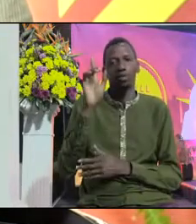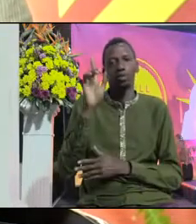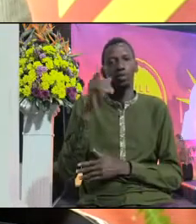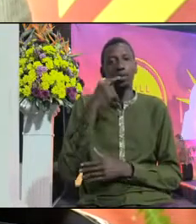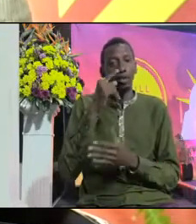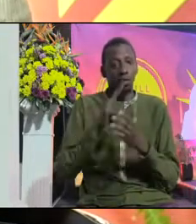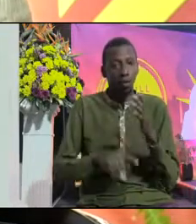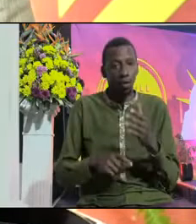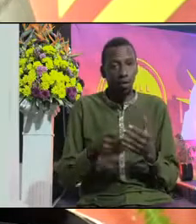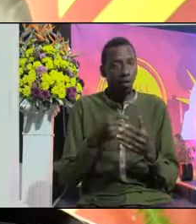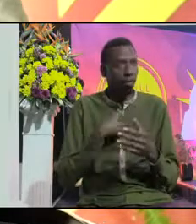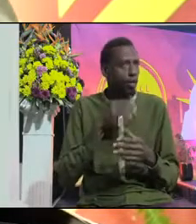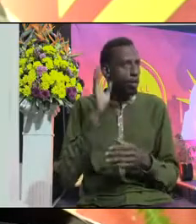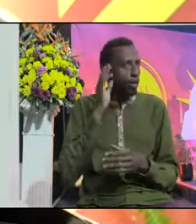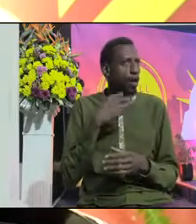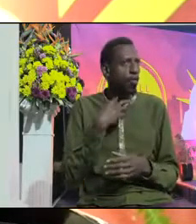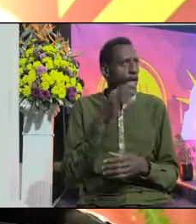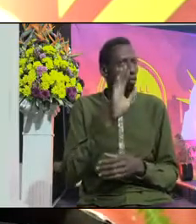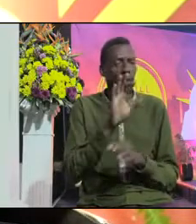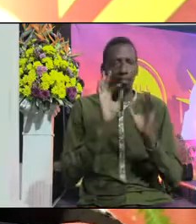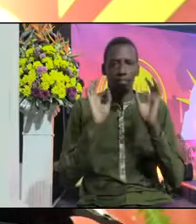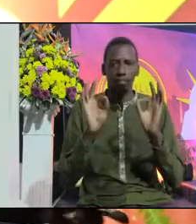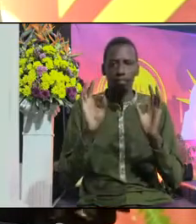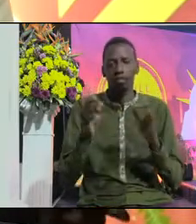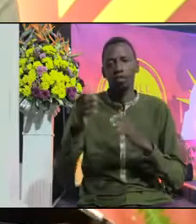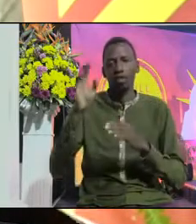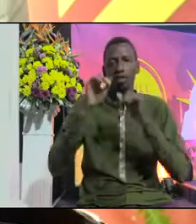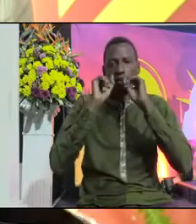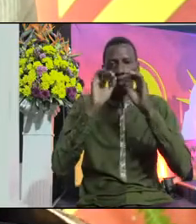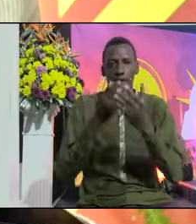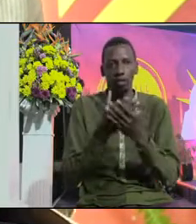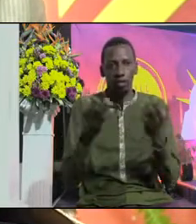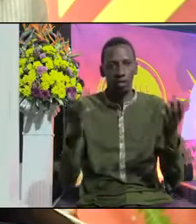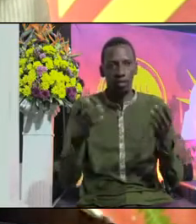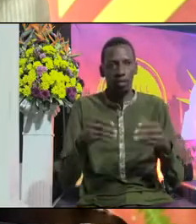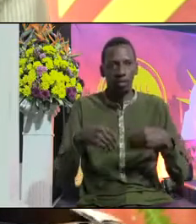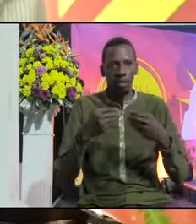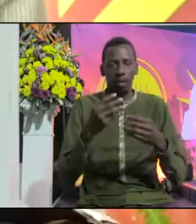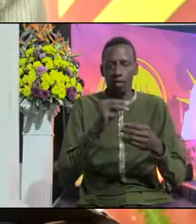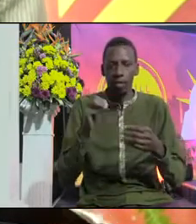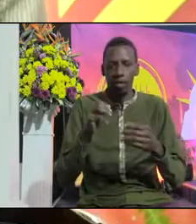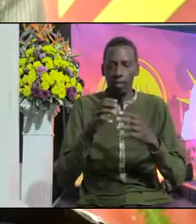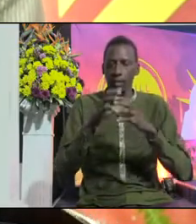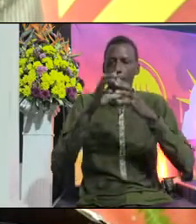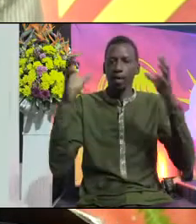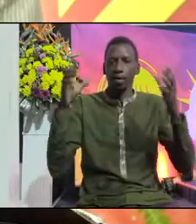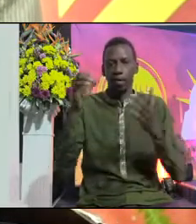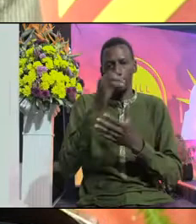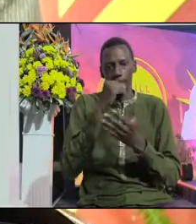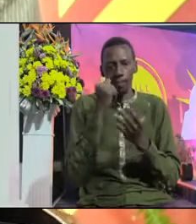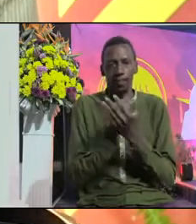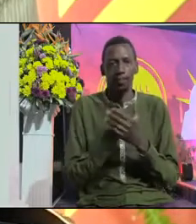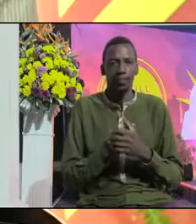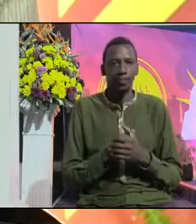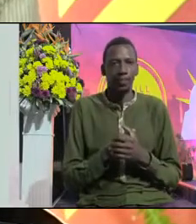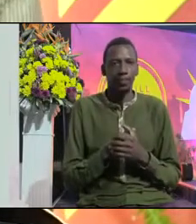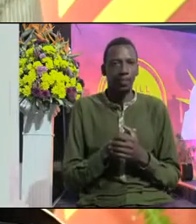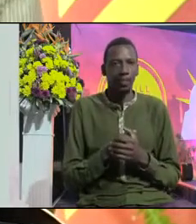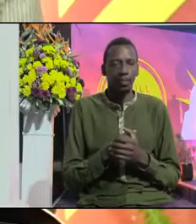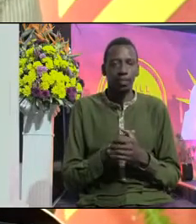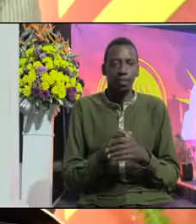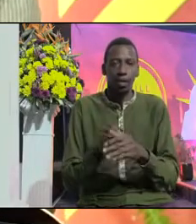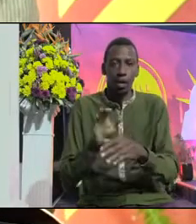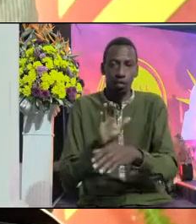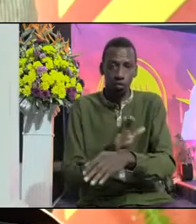Amen. And you sung it so good. God bless you. Thank you so kindly. Give them a hearty amen. Amen. Amen. Hymn